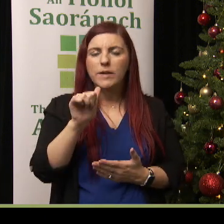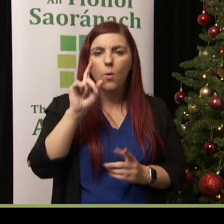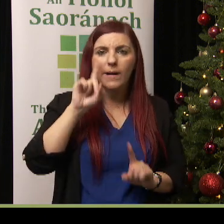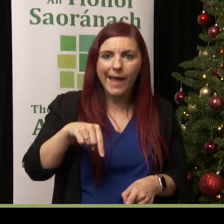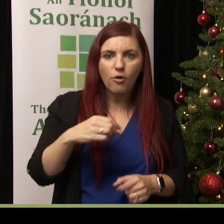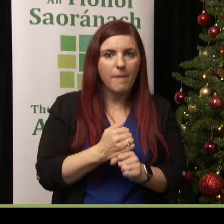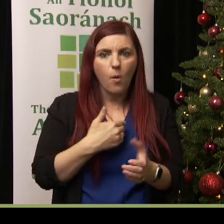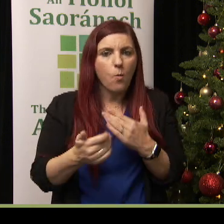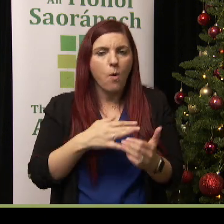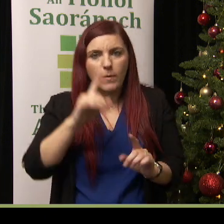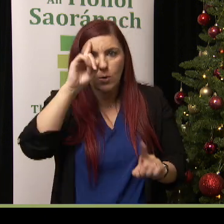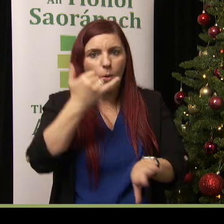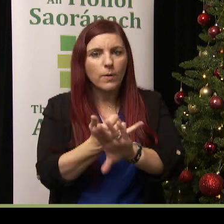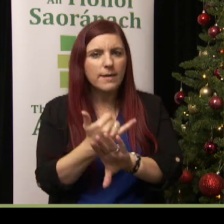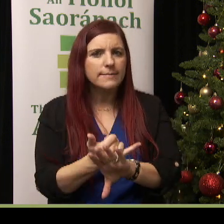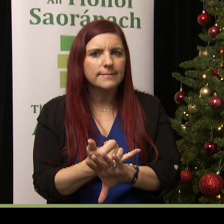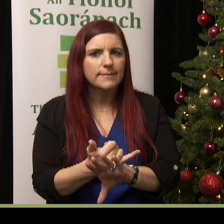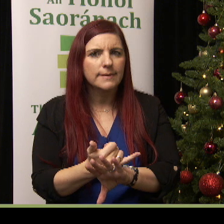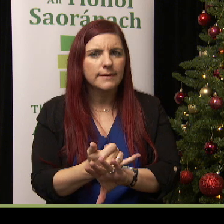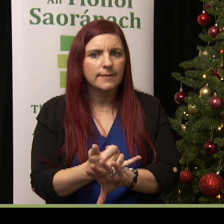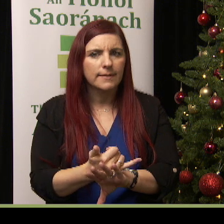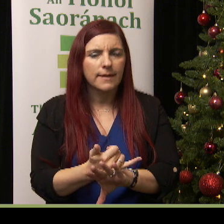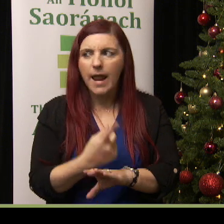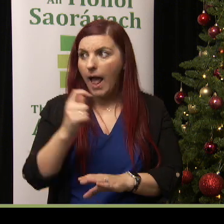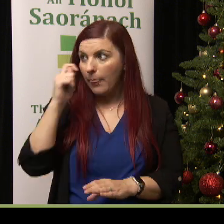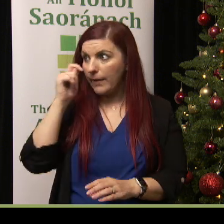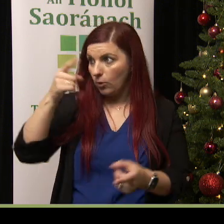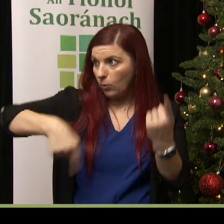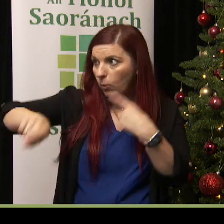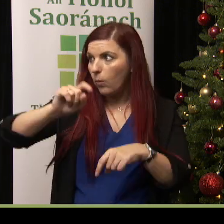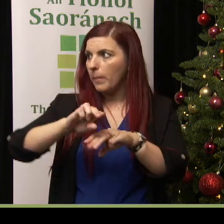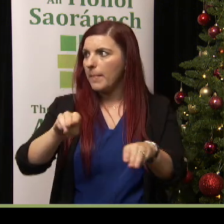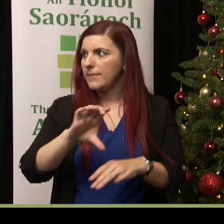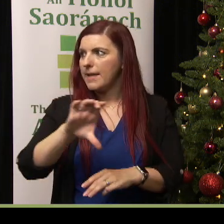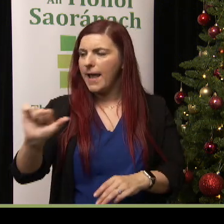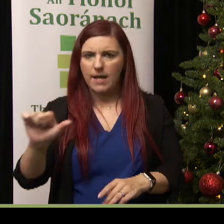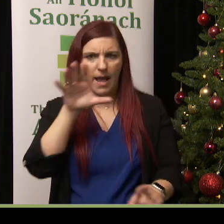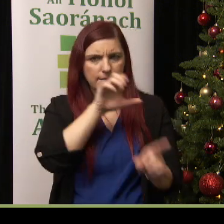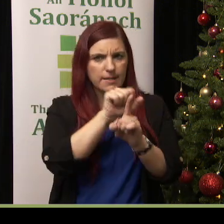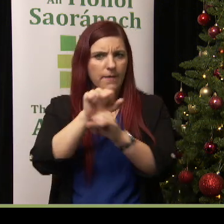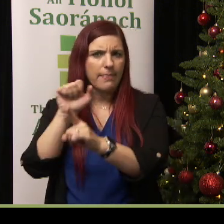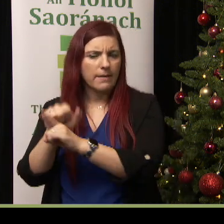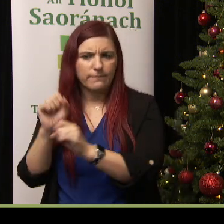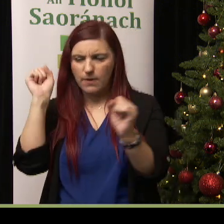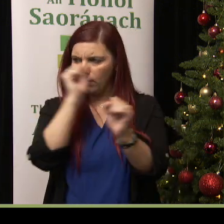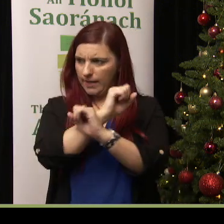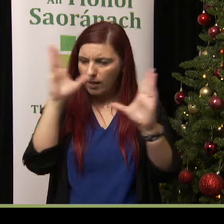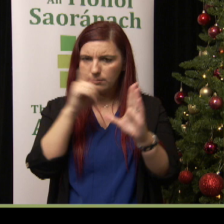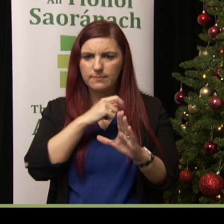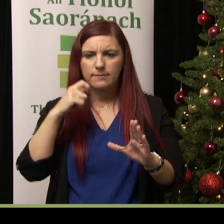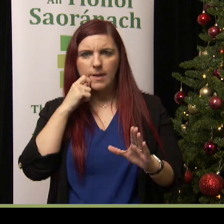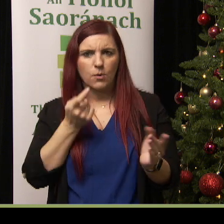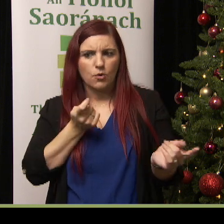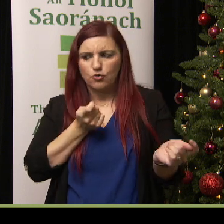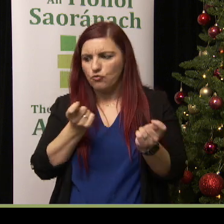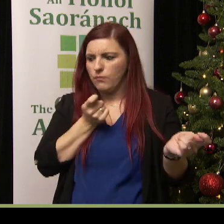think the Children's Citizens Assembly identified that so clearly. They say we should treat biodiversity as a member of our